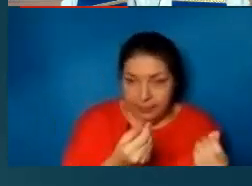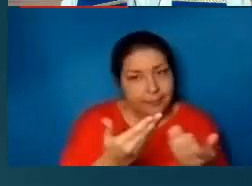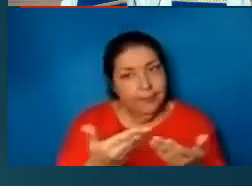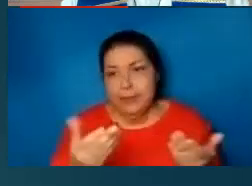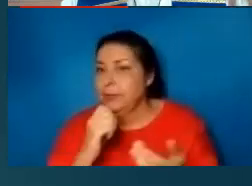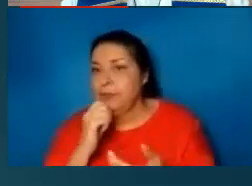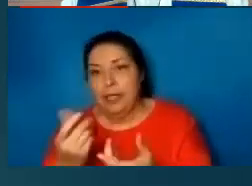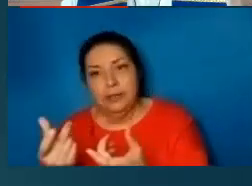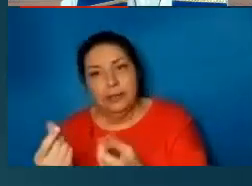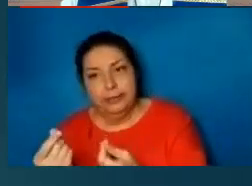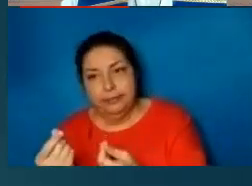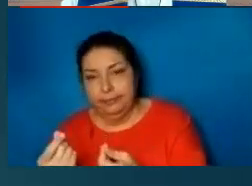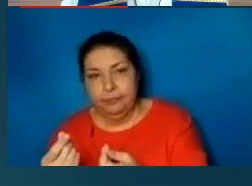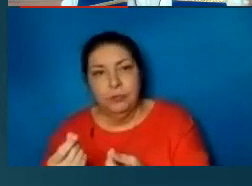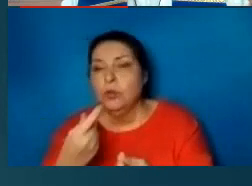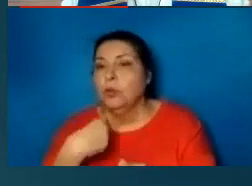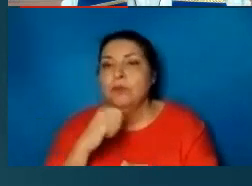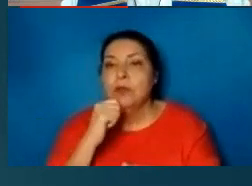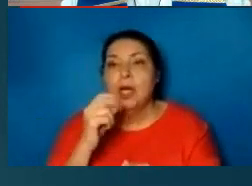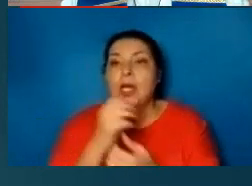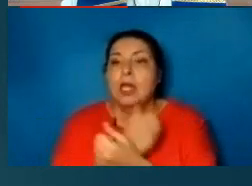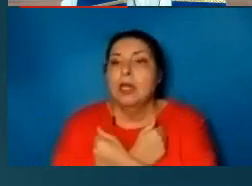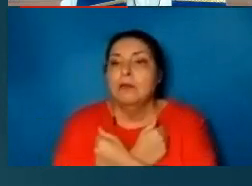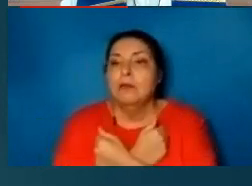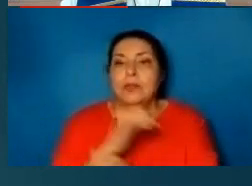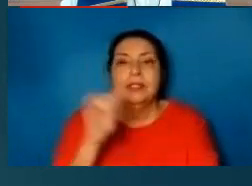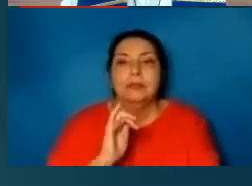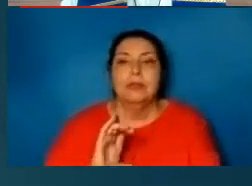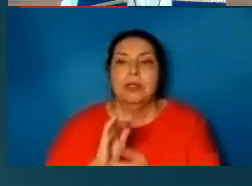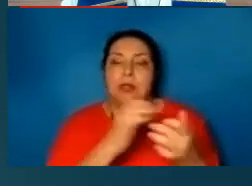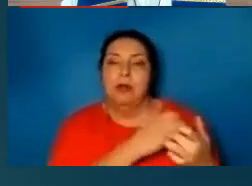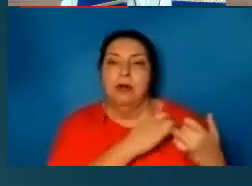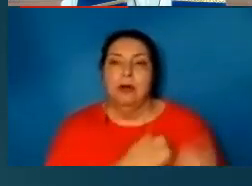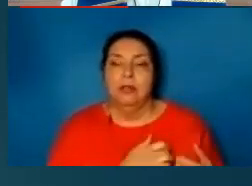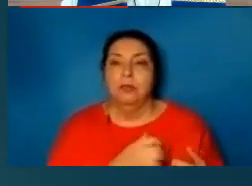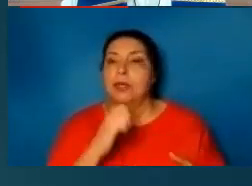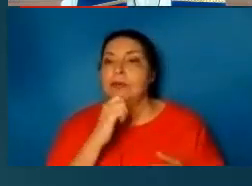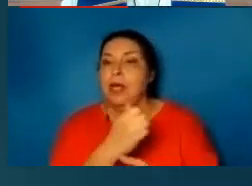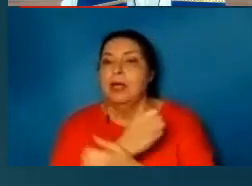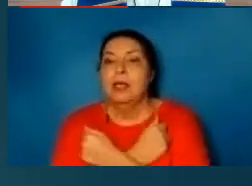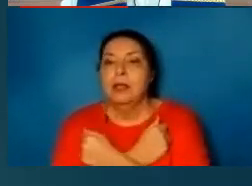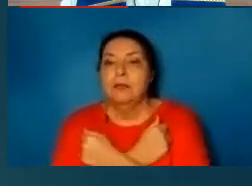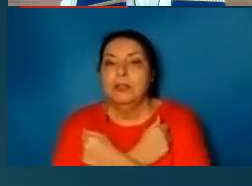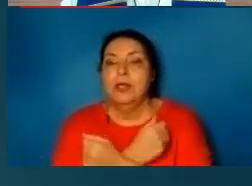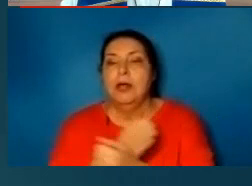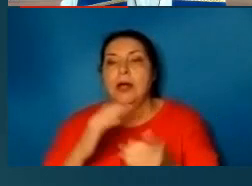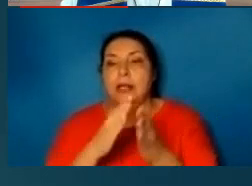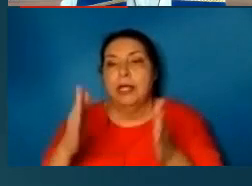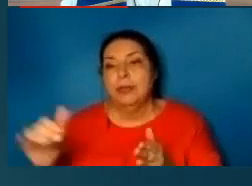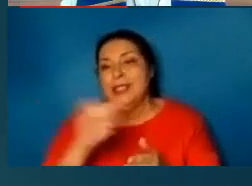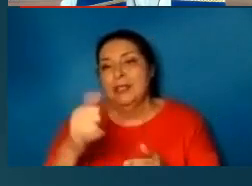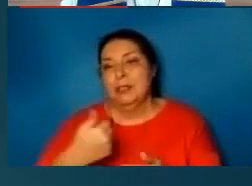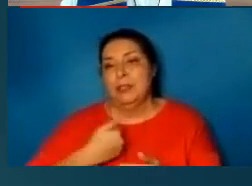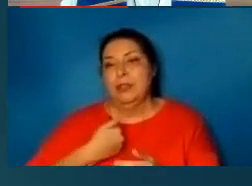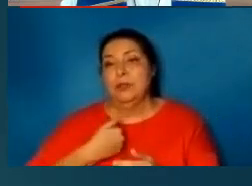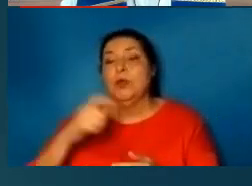have left undone. We have not loved you with our whole heart. We have not loved our neighbors as ourselves. We justly